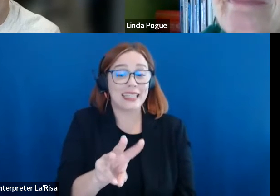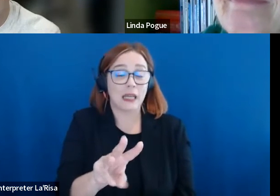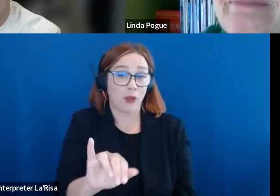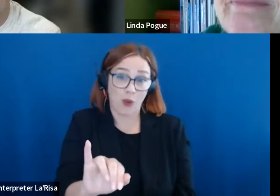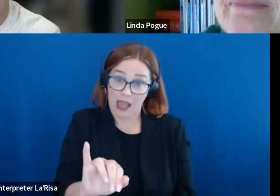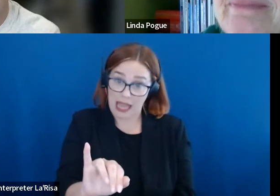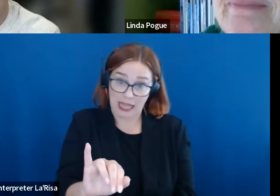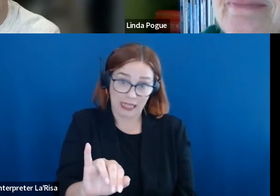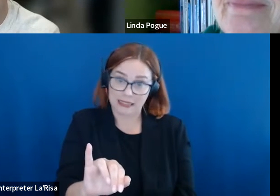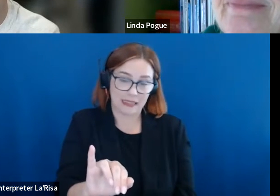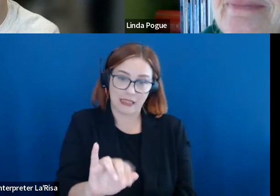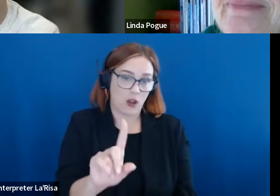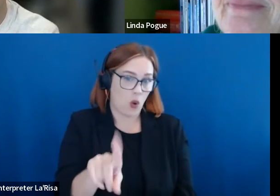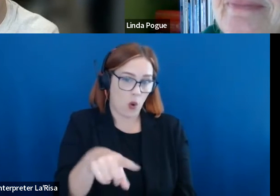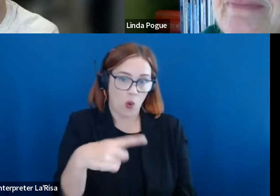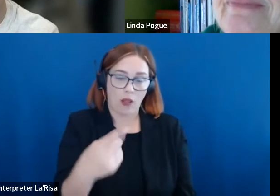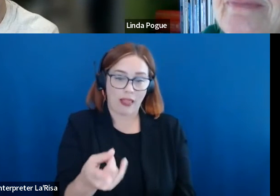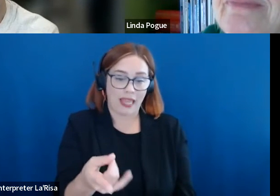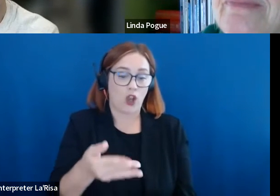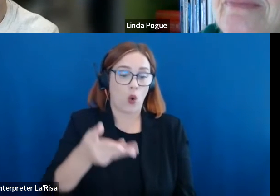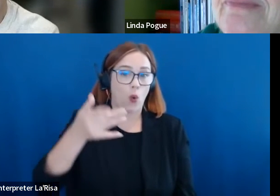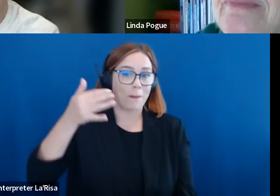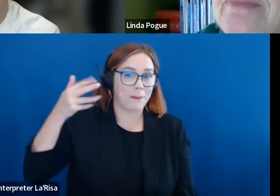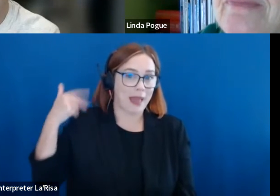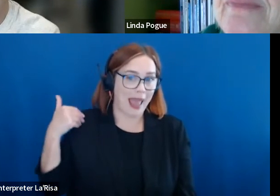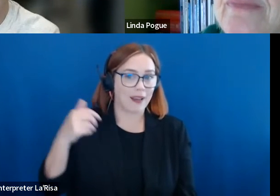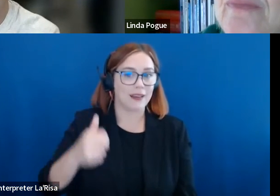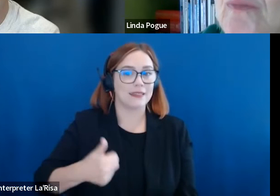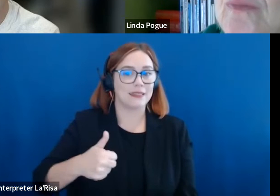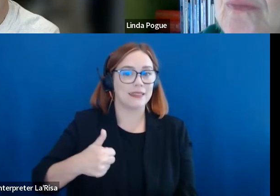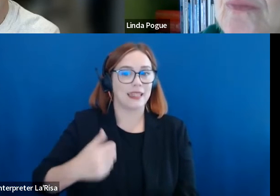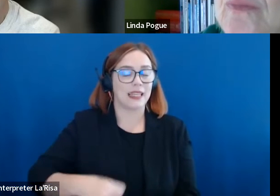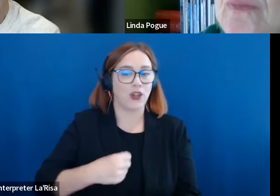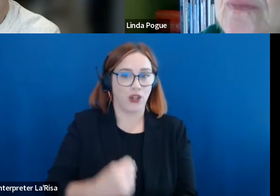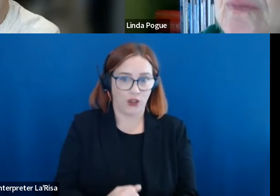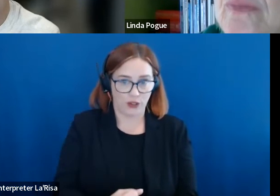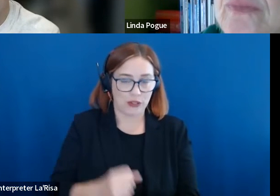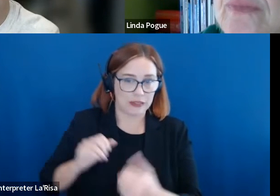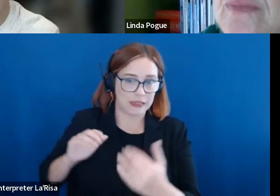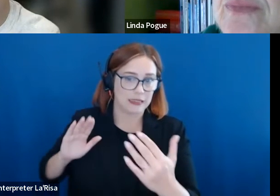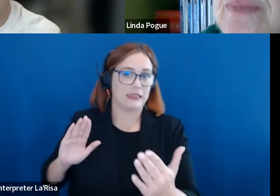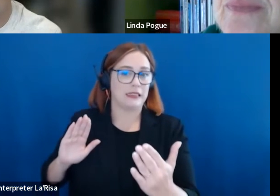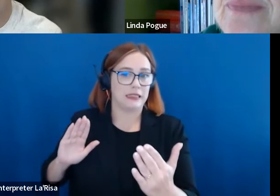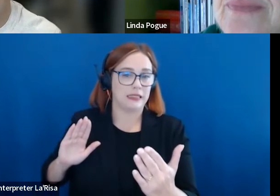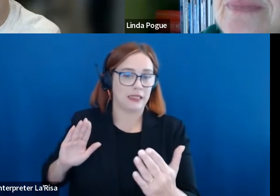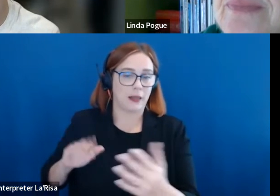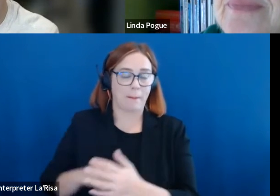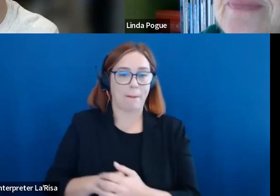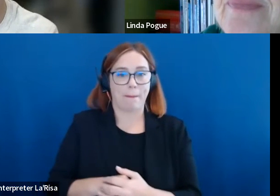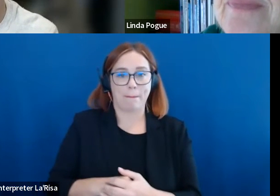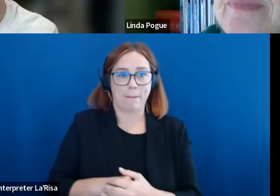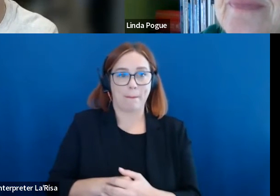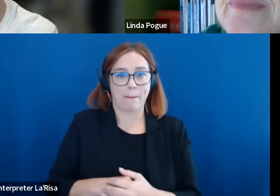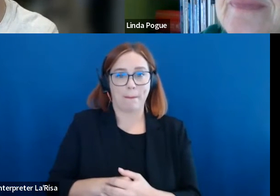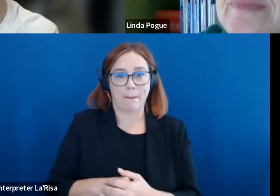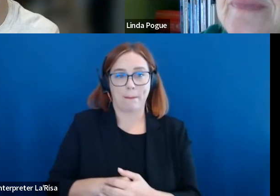go back like 10 years. So, I mean, you've had gone without a DWI if